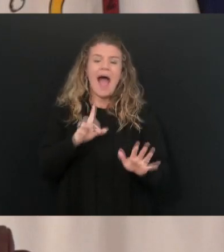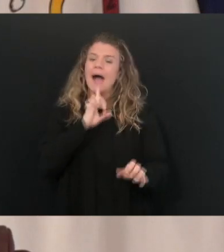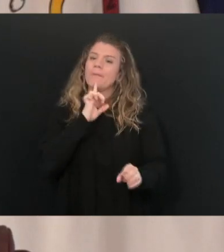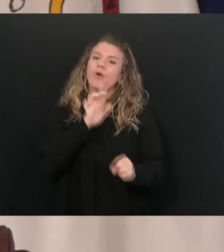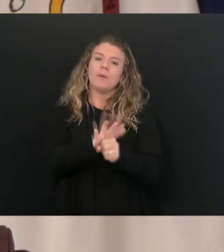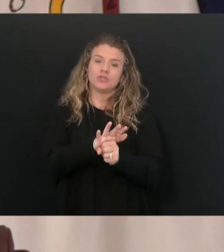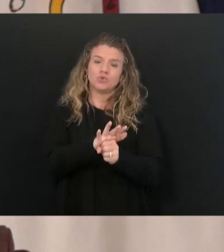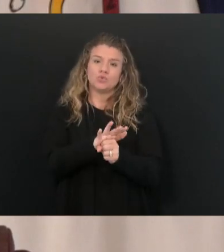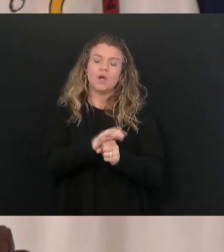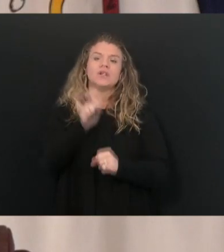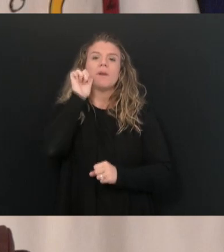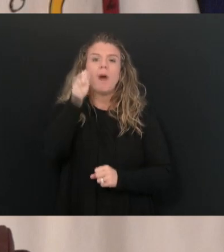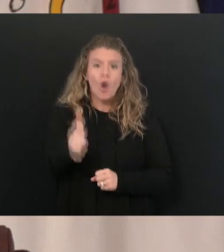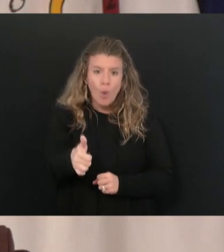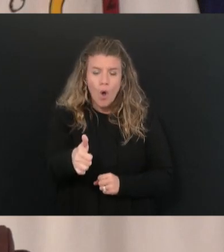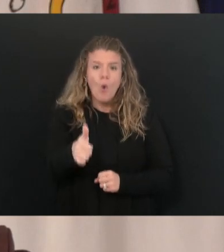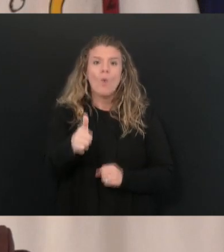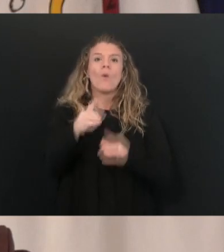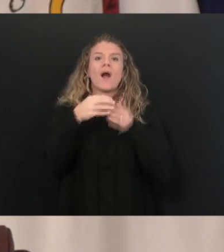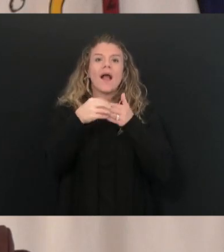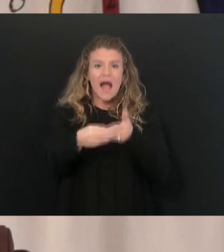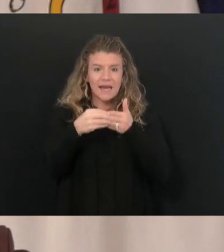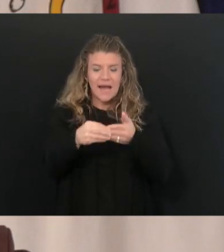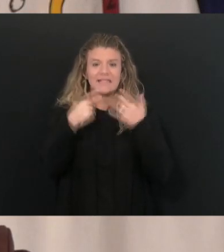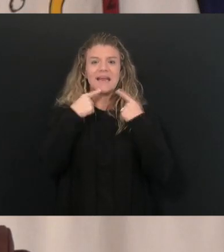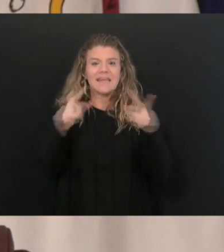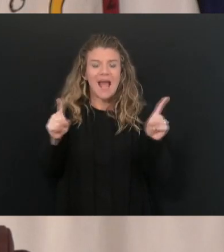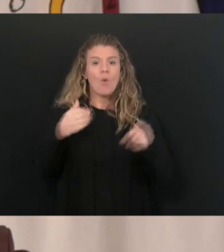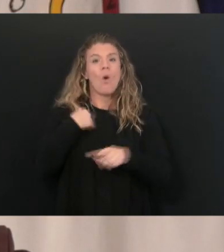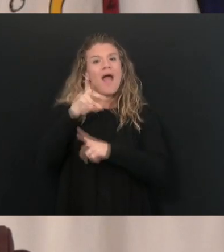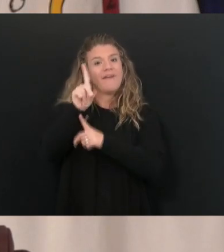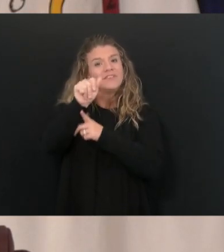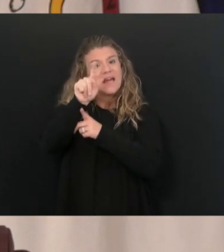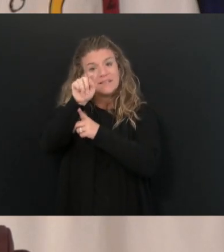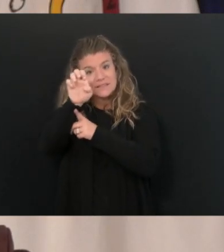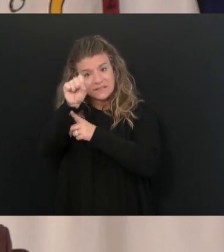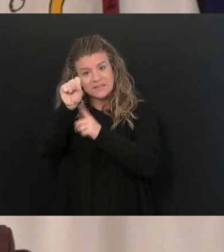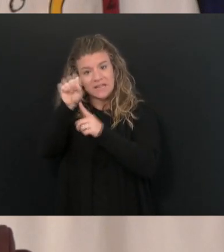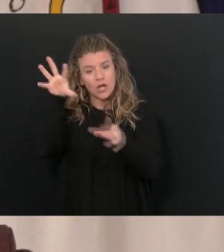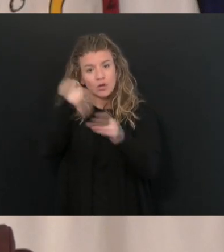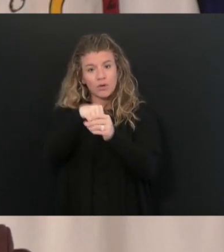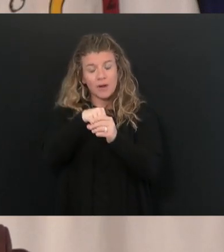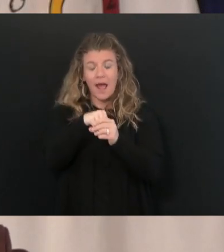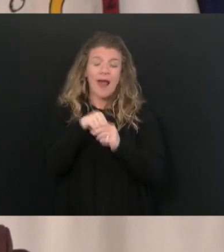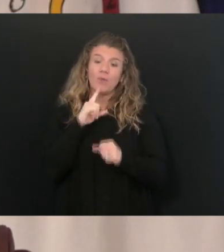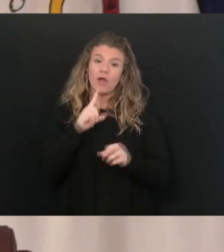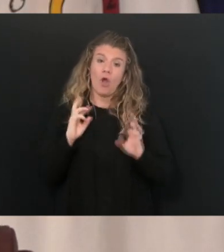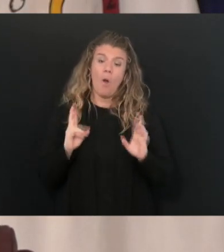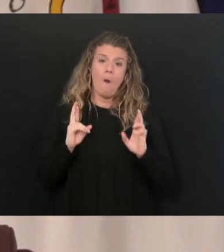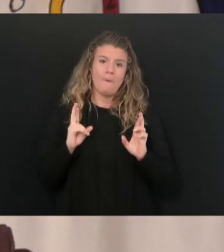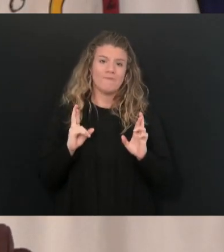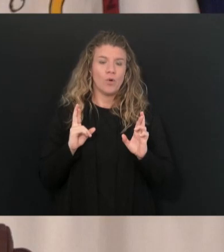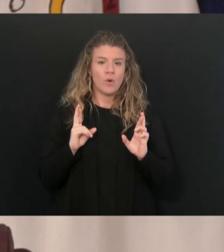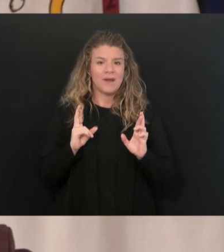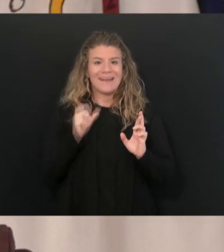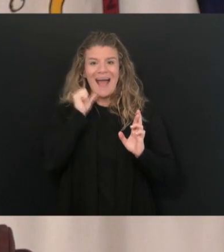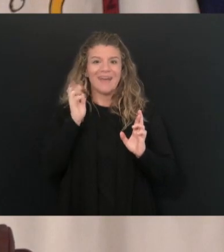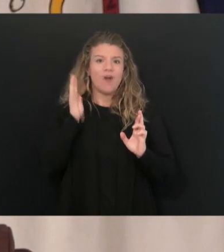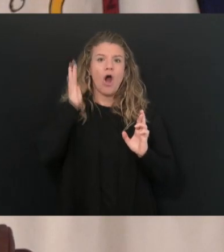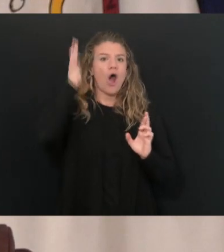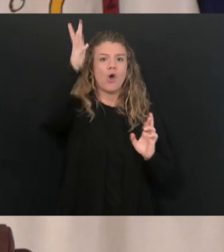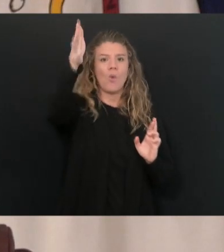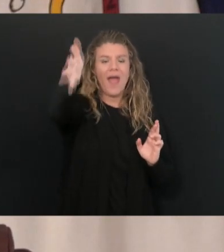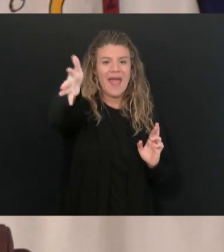that tomorrow we will have those guidelines and we'll have those dates. I'm really hopeful that it's not going to be too terribly far